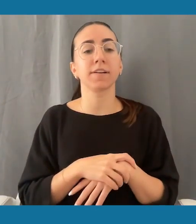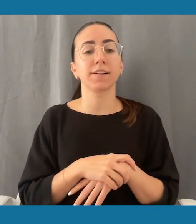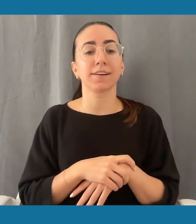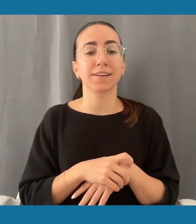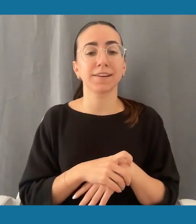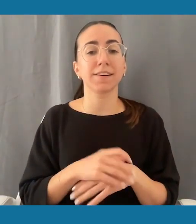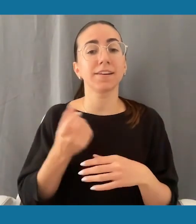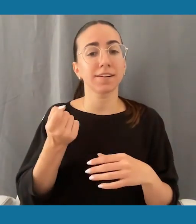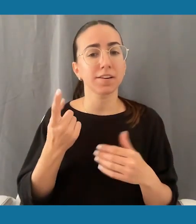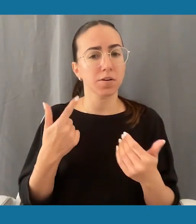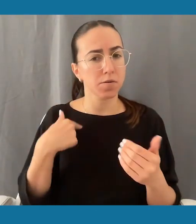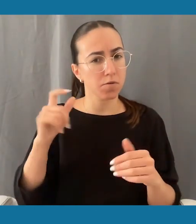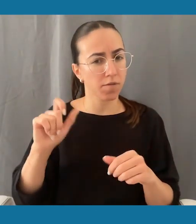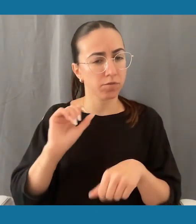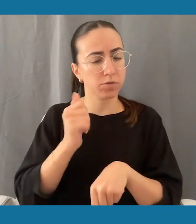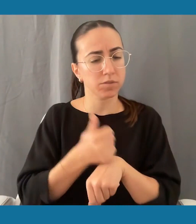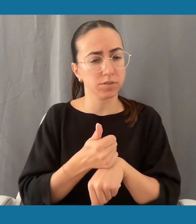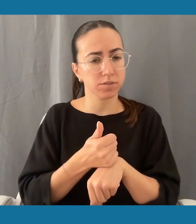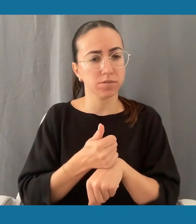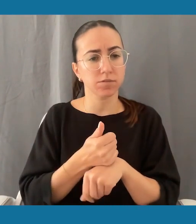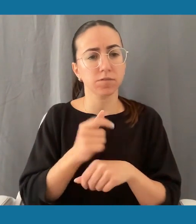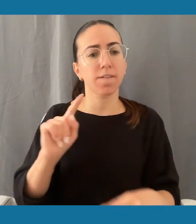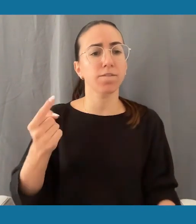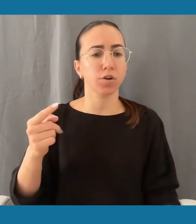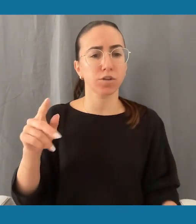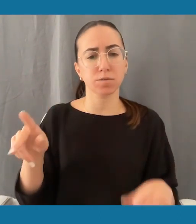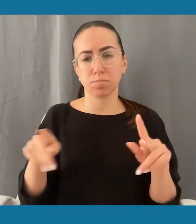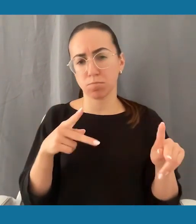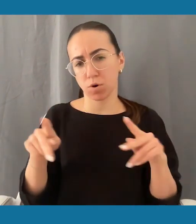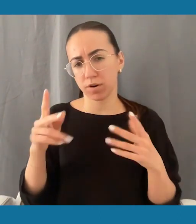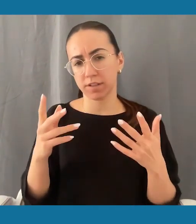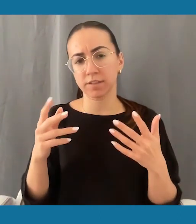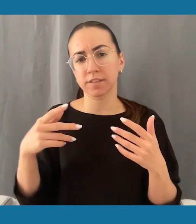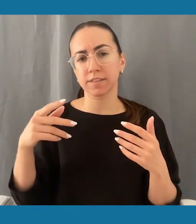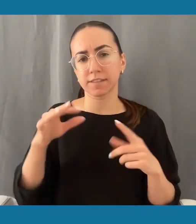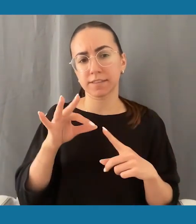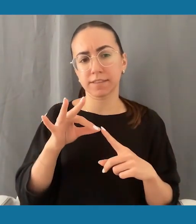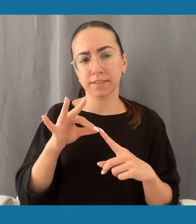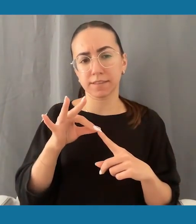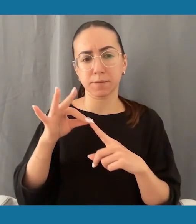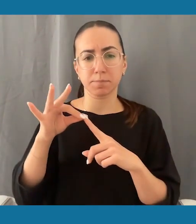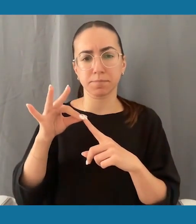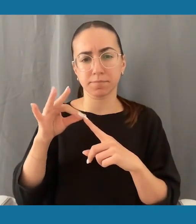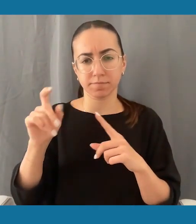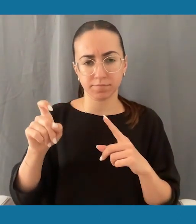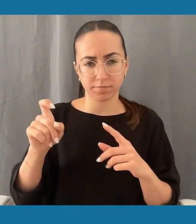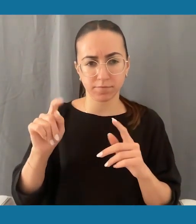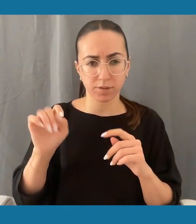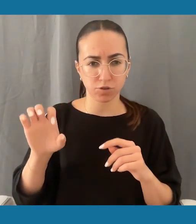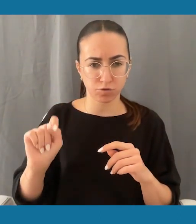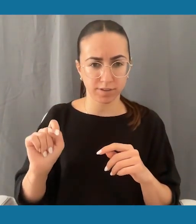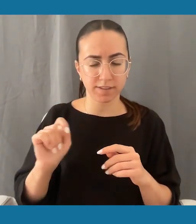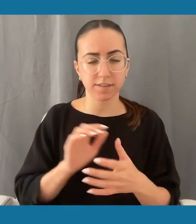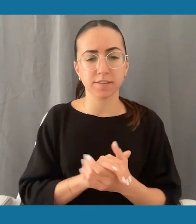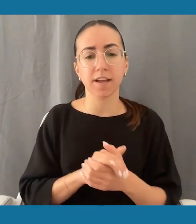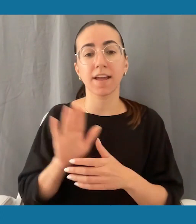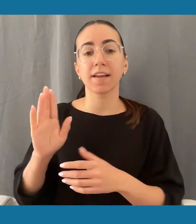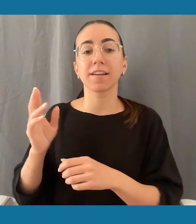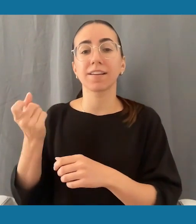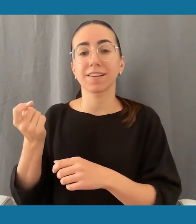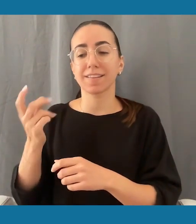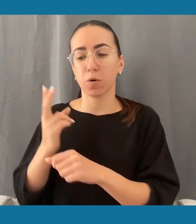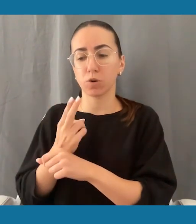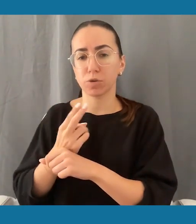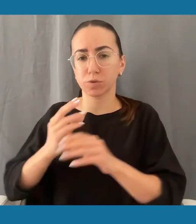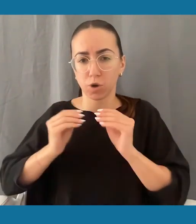with your own money, you must set up what's called a first party special needs trust, which is to means it's the beneficiary's own funds.